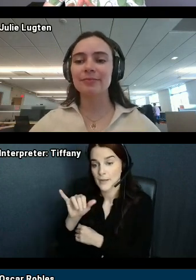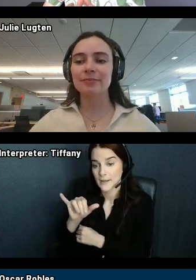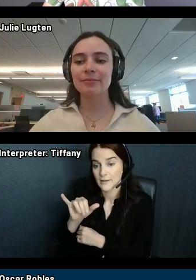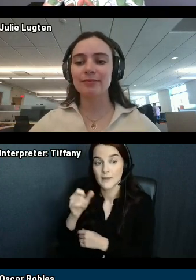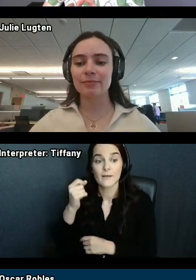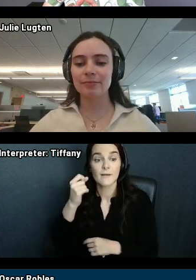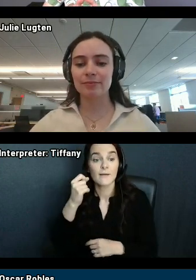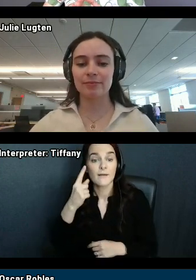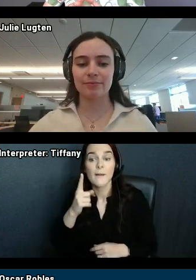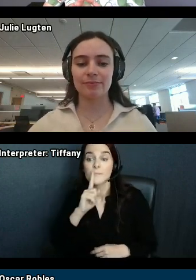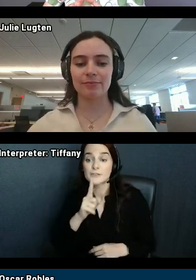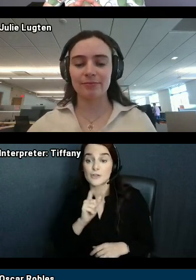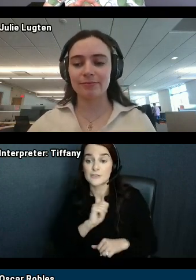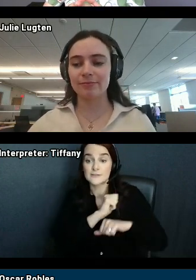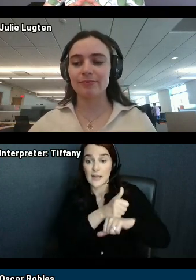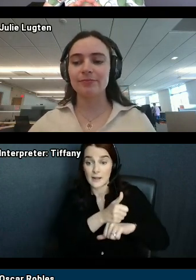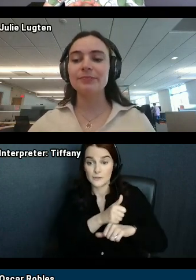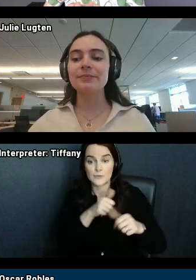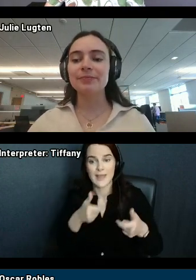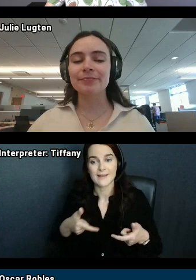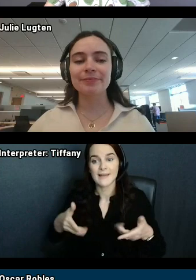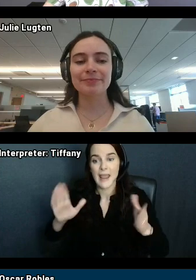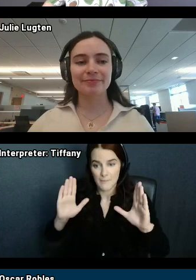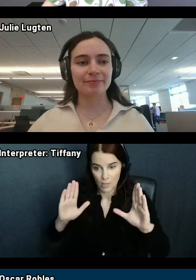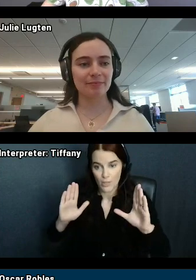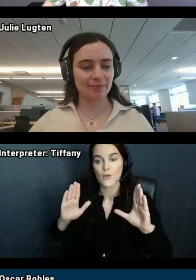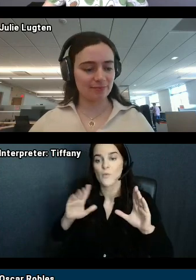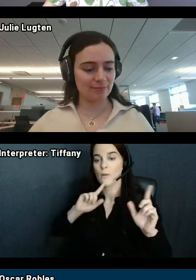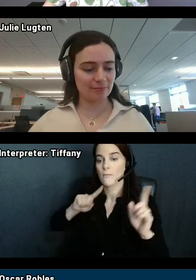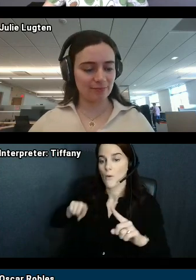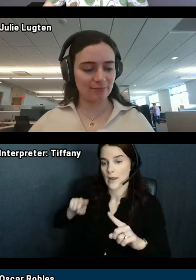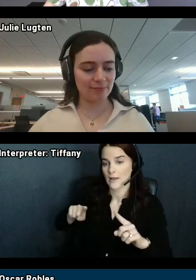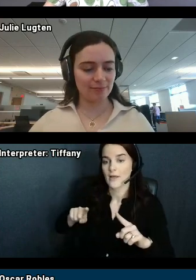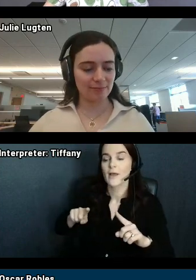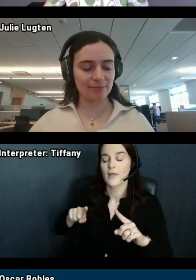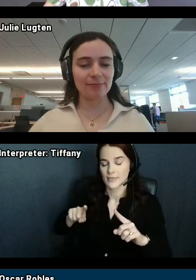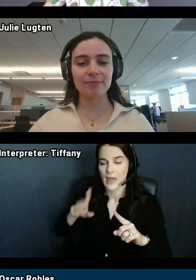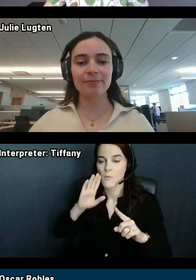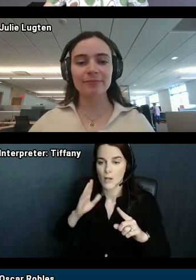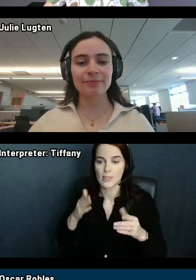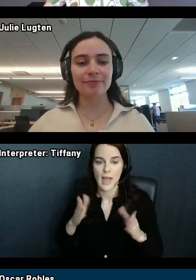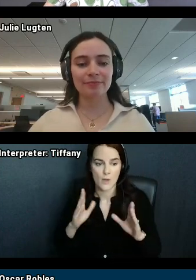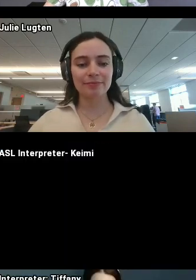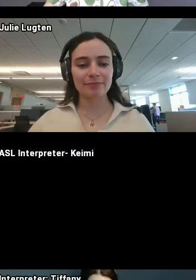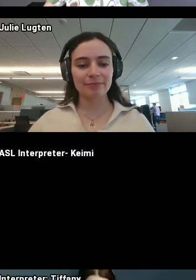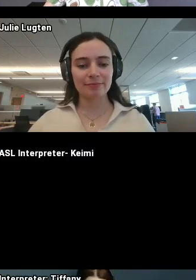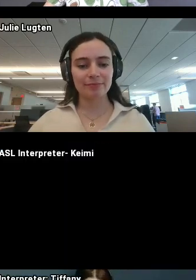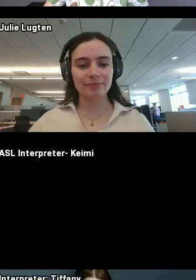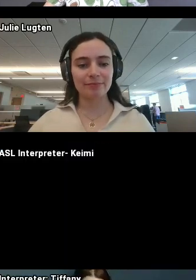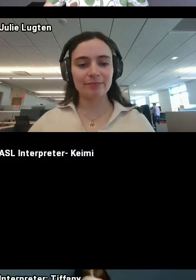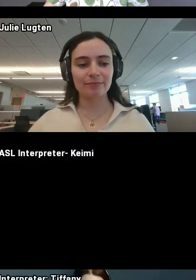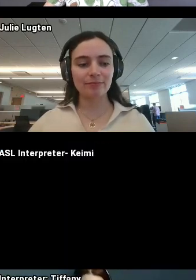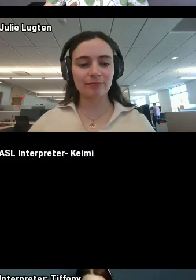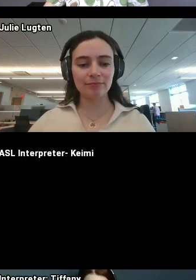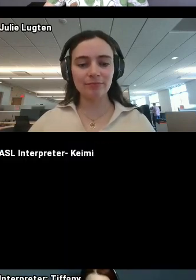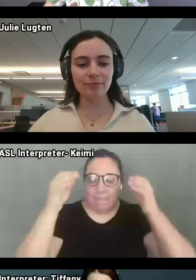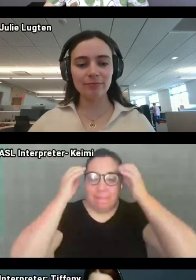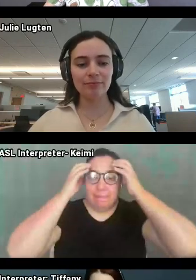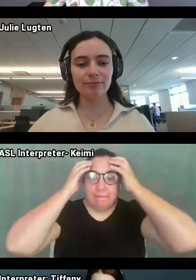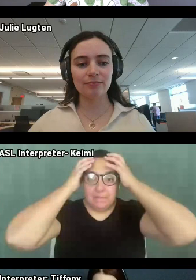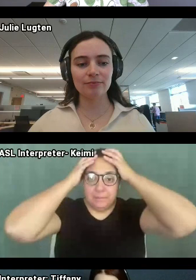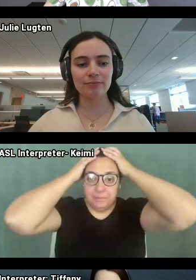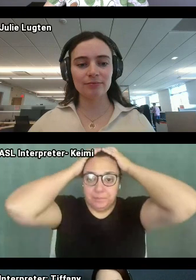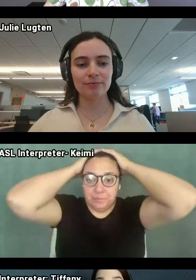enable the reporting that answers the questions that you're going to ask about that property. And then another good question to